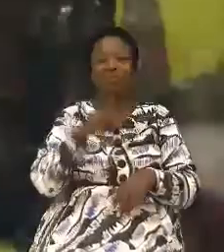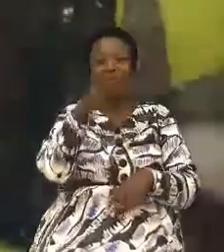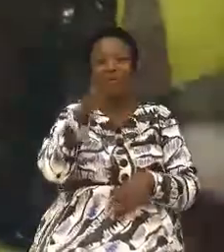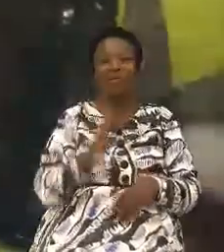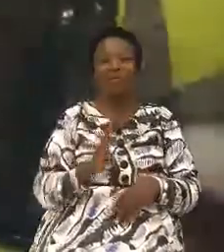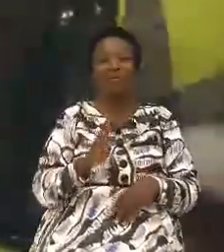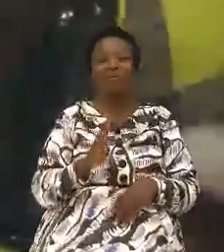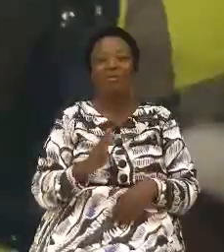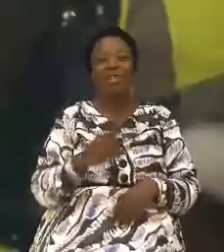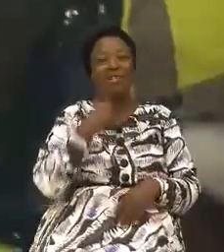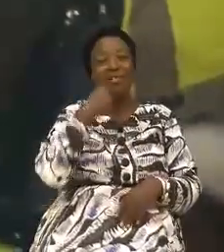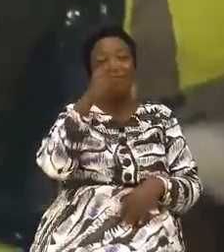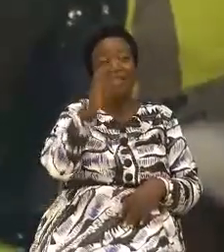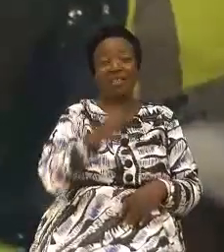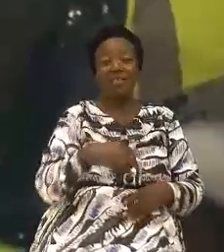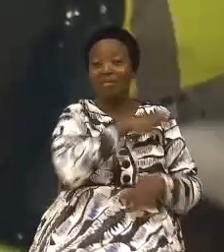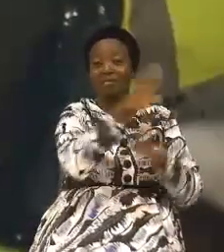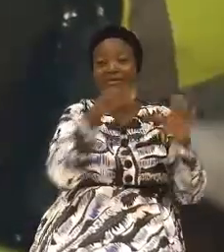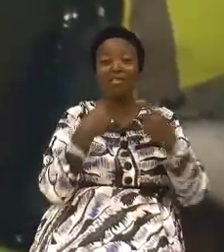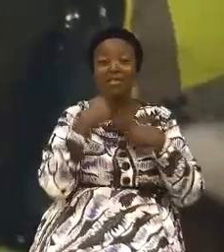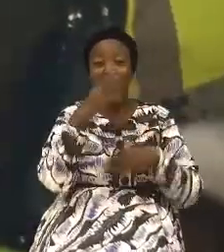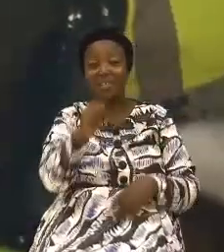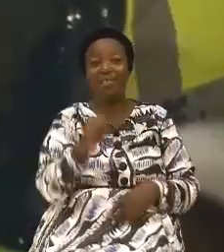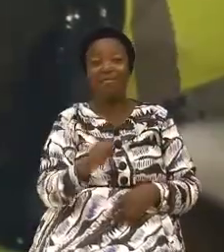Tell them congratulations.